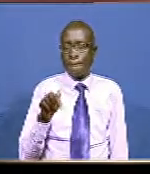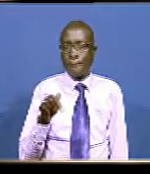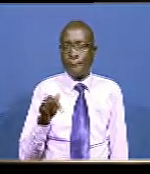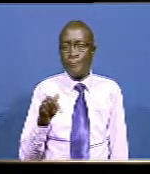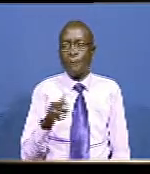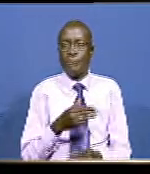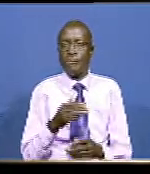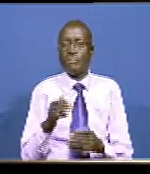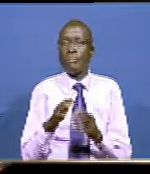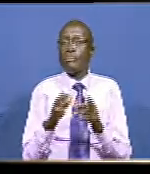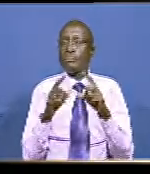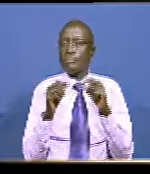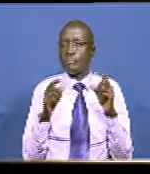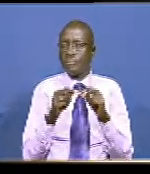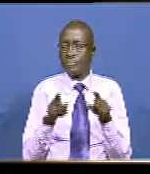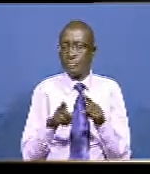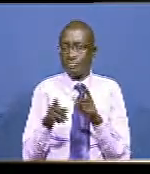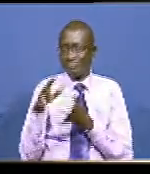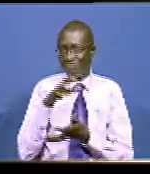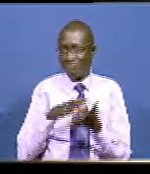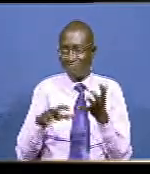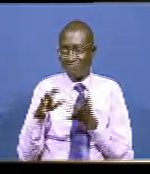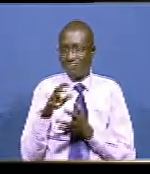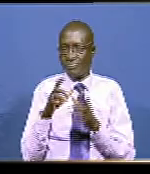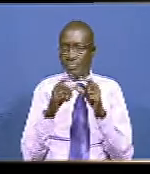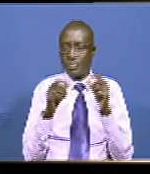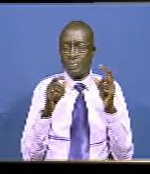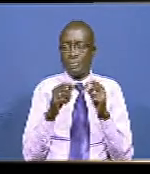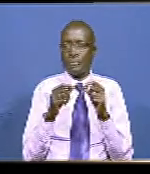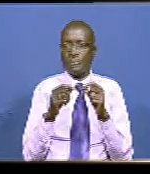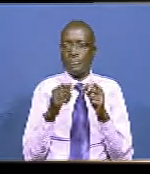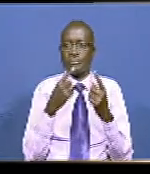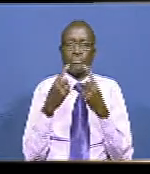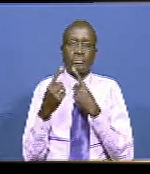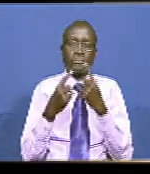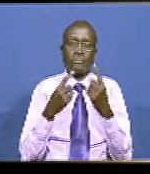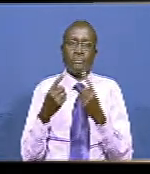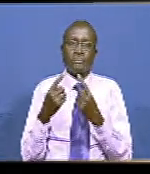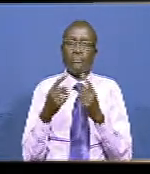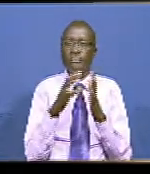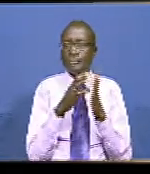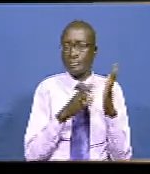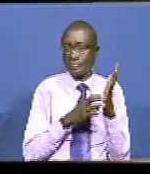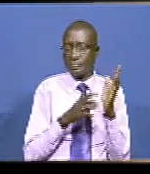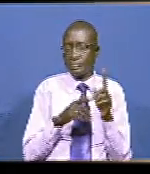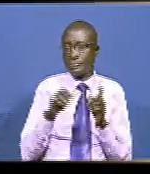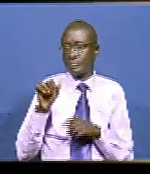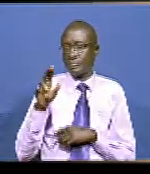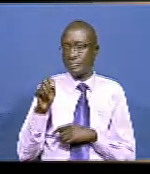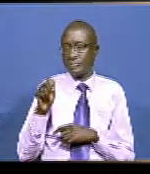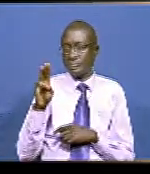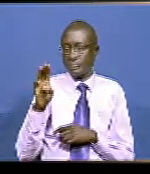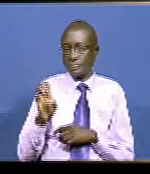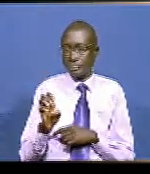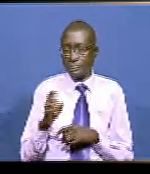na maneno asif nimekuwa confused. Words zangu nikiran, ads zimeshinda kazi ile za YouTube. And that's why nataka